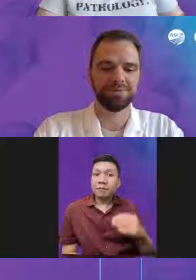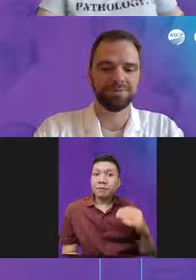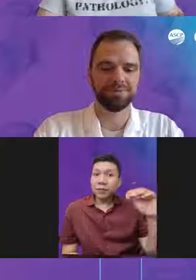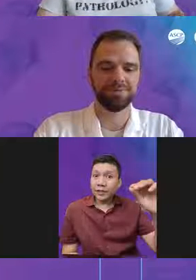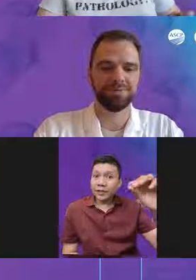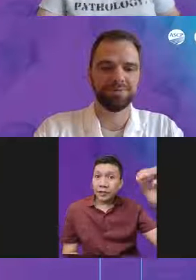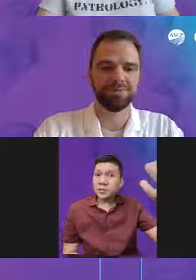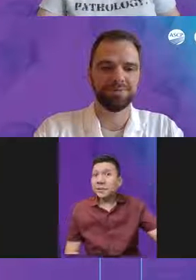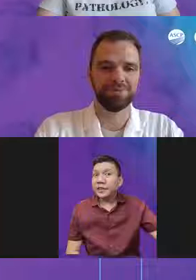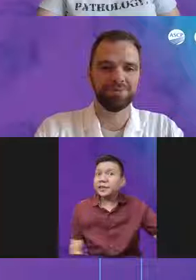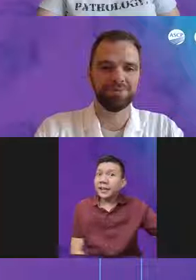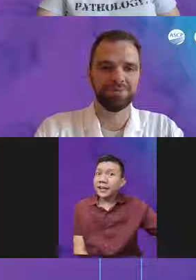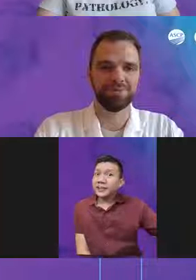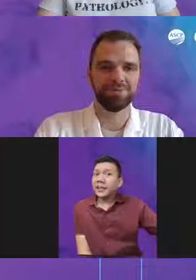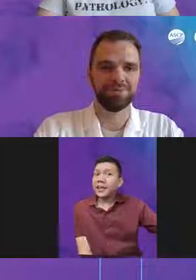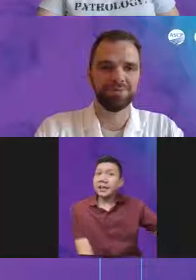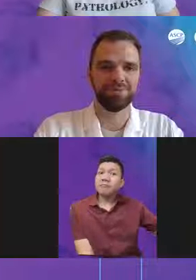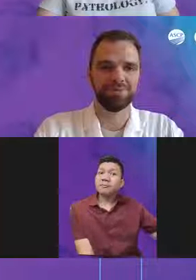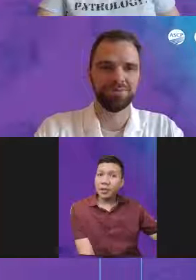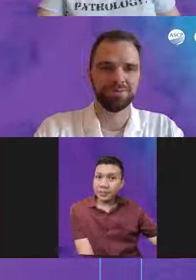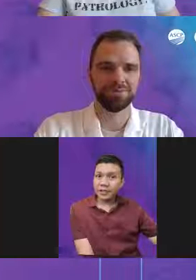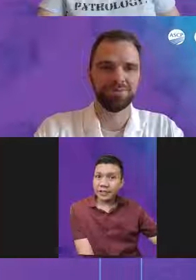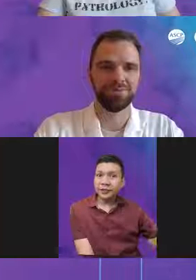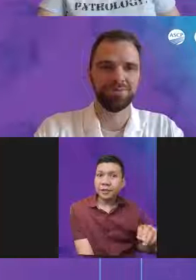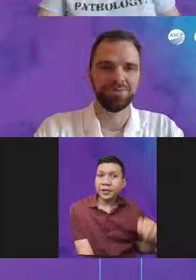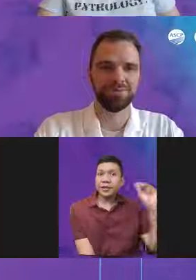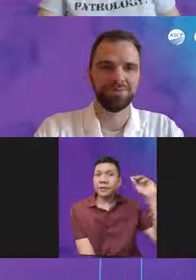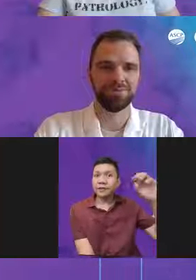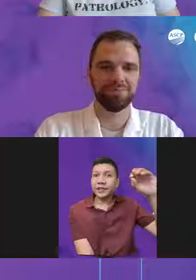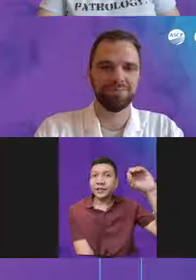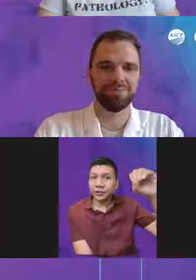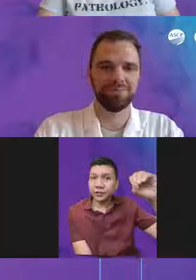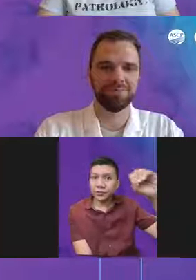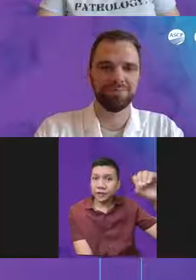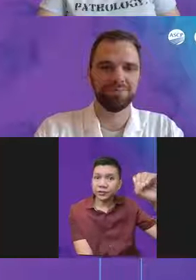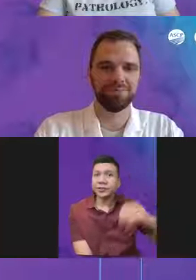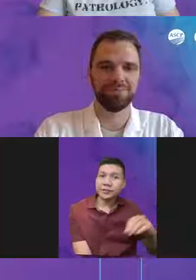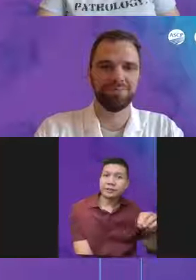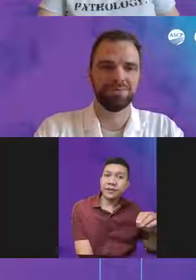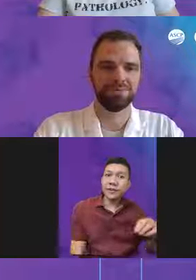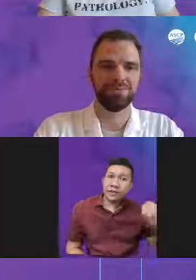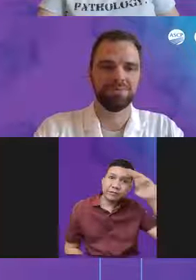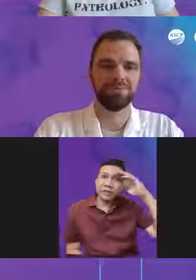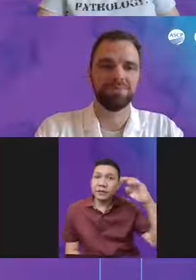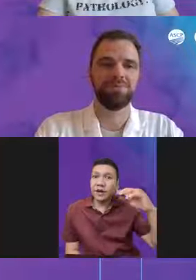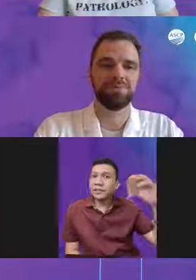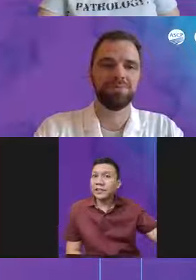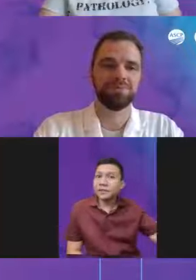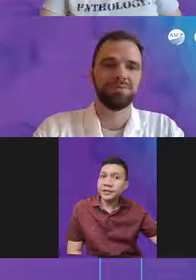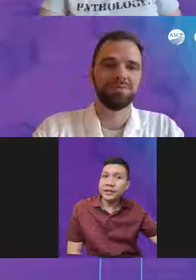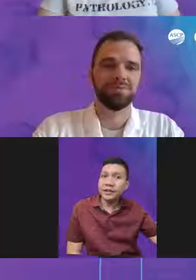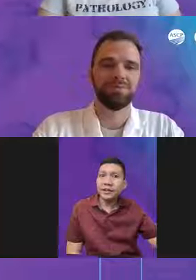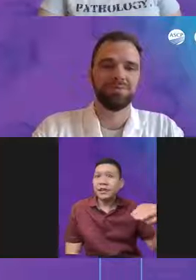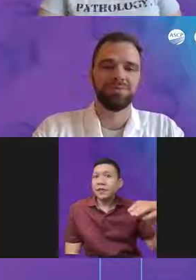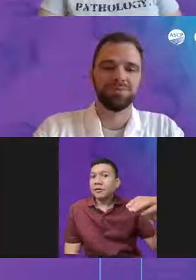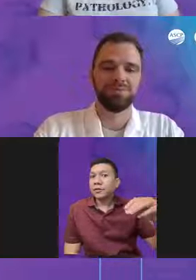they're most likely going to be counted as a WBC because of the internal structures, right? The automated